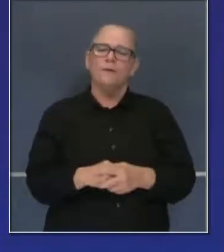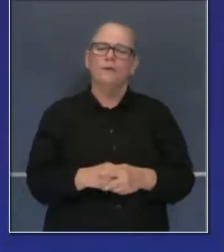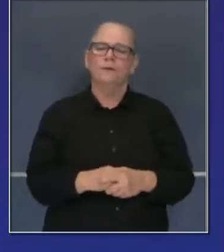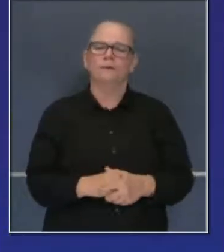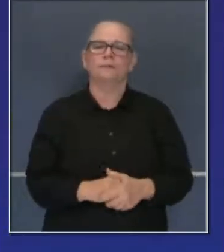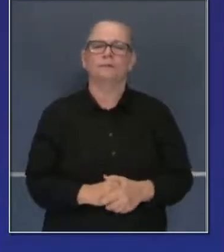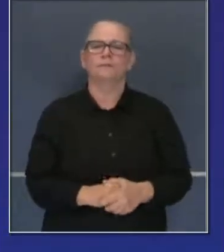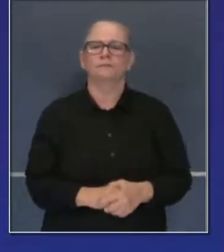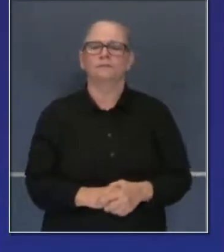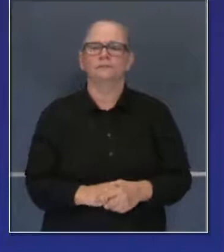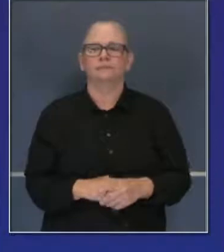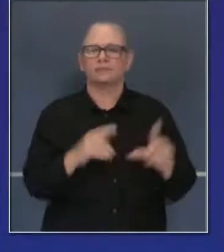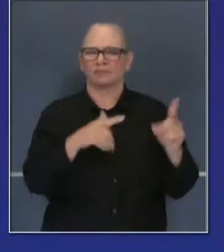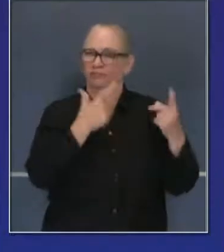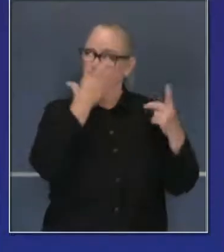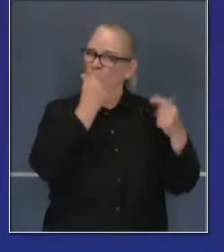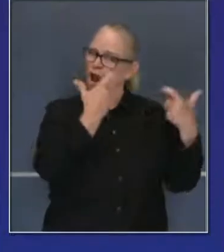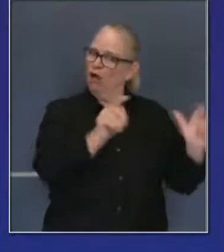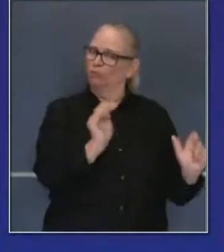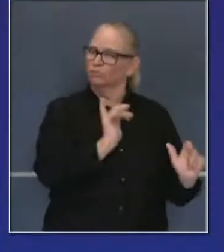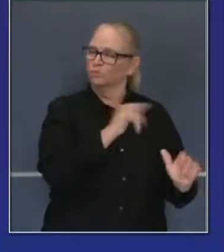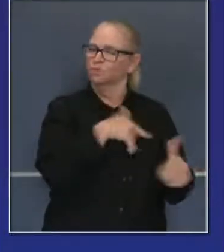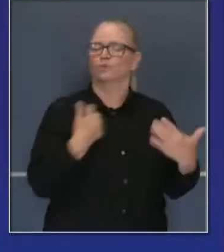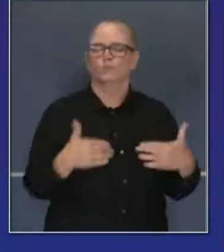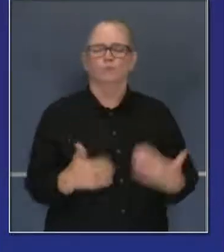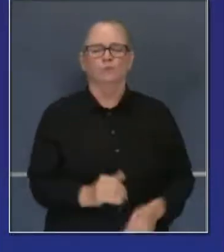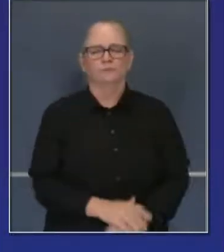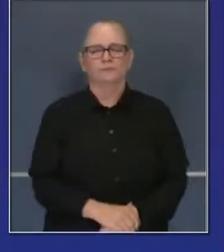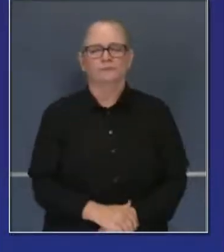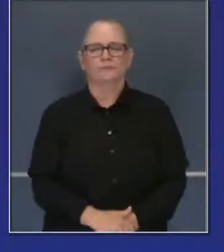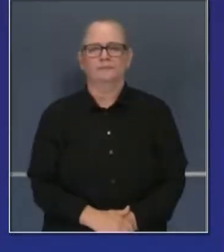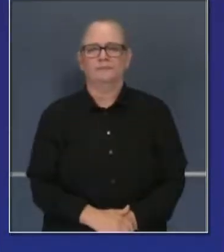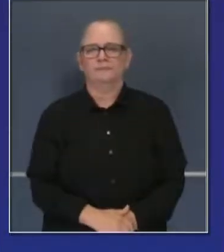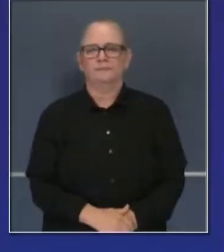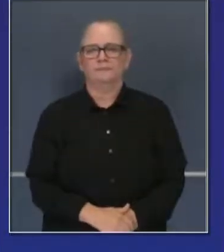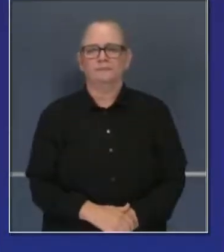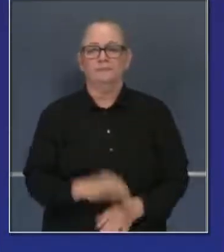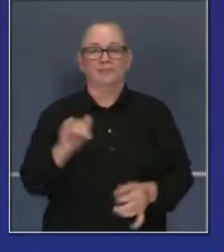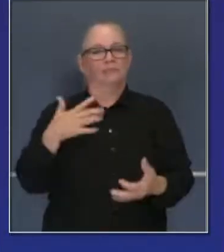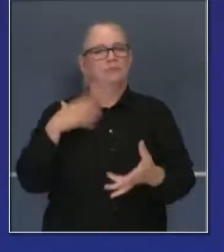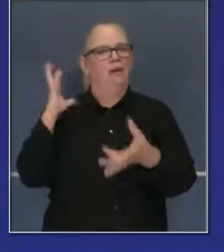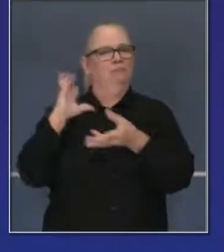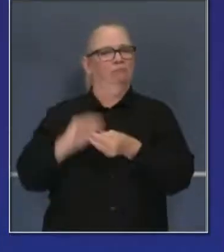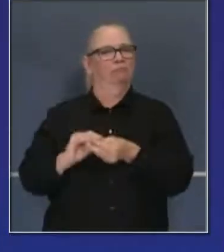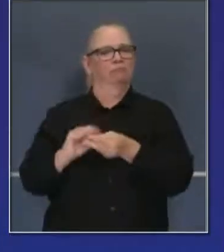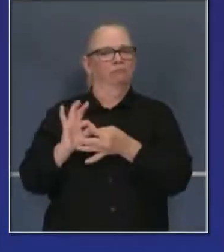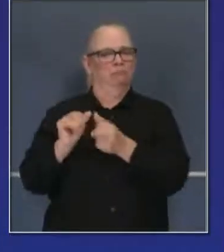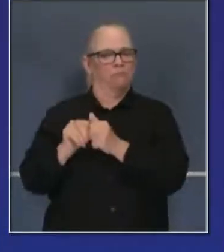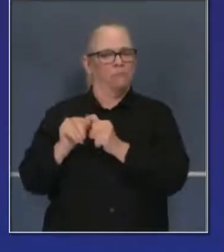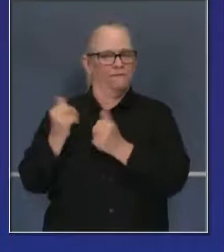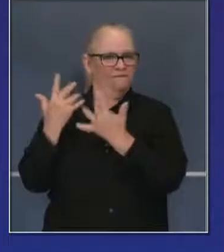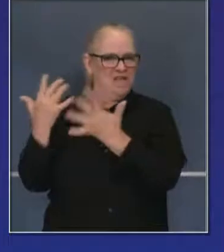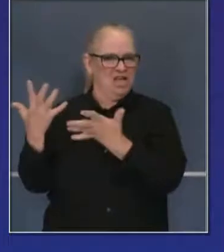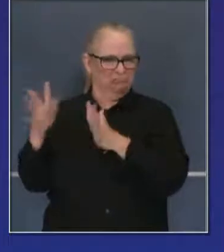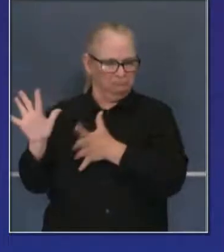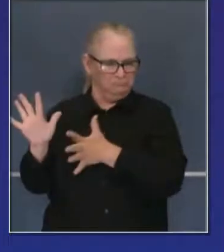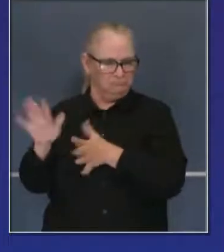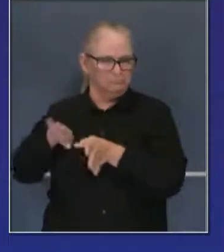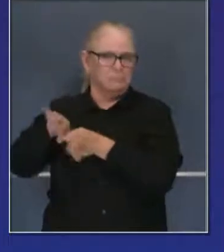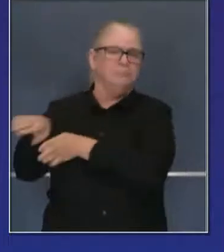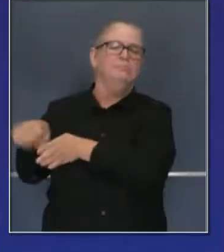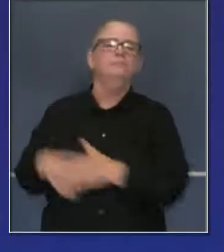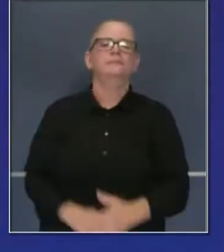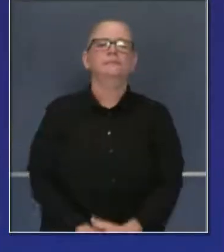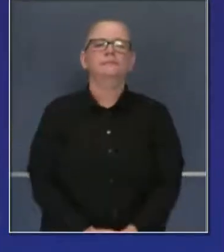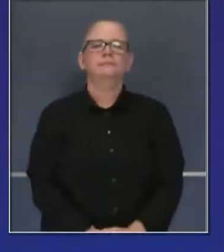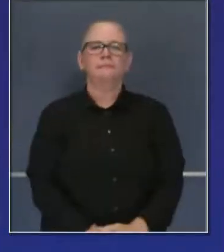larger complexes that we are battling in this state. So that's an update on the wildfires. The good news is while